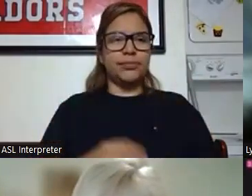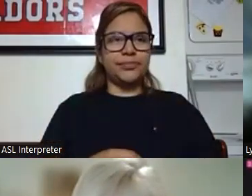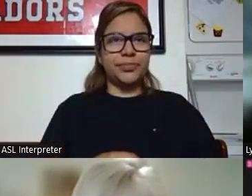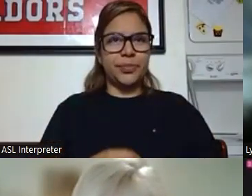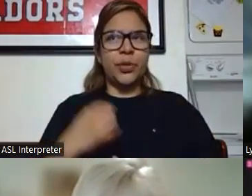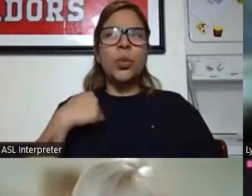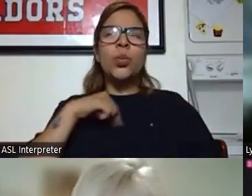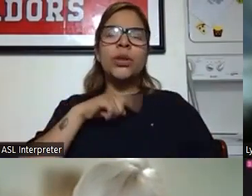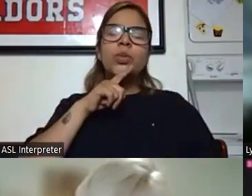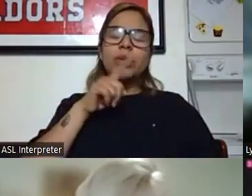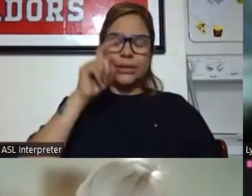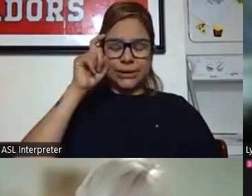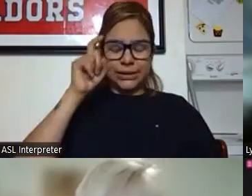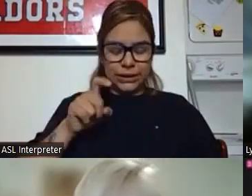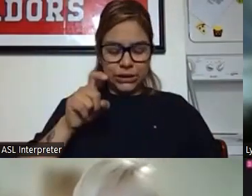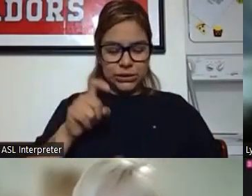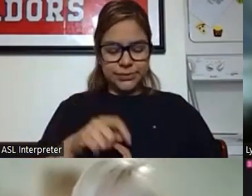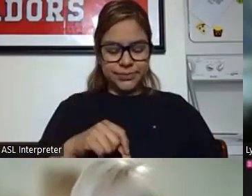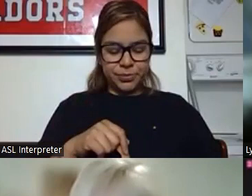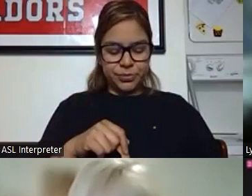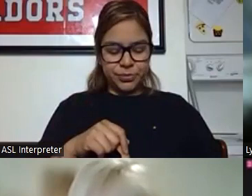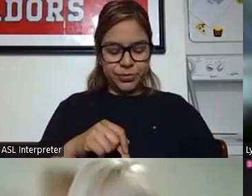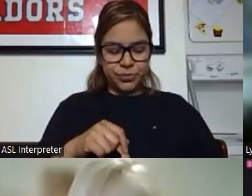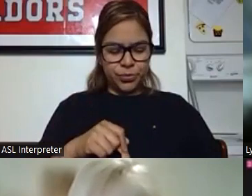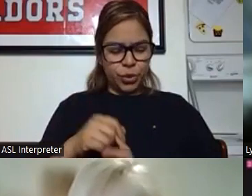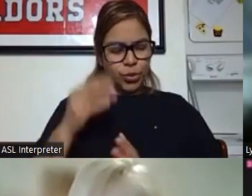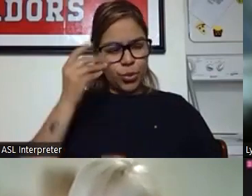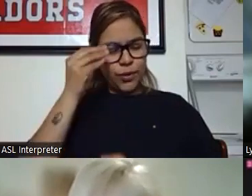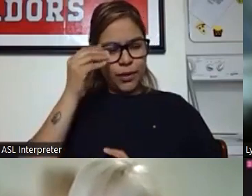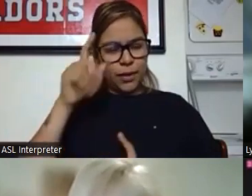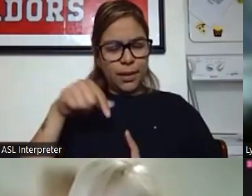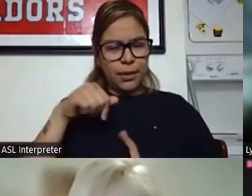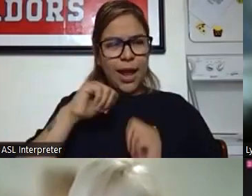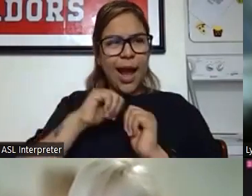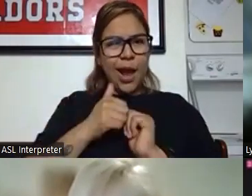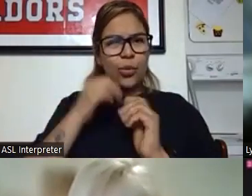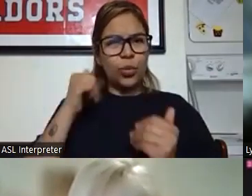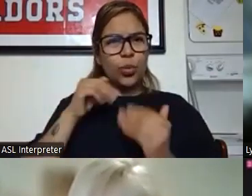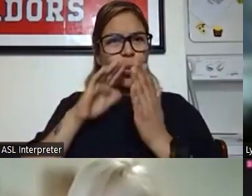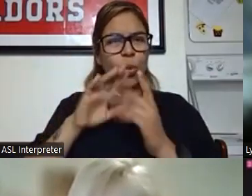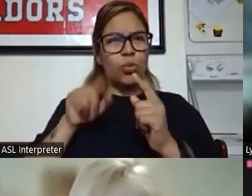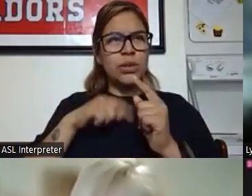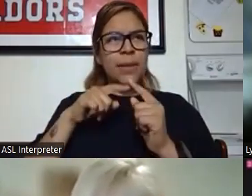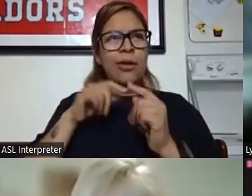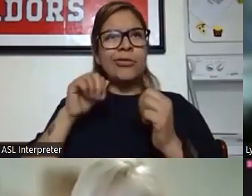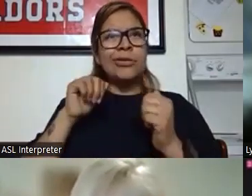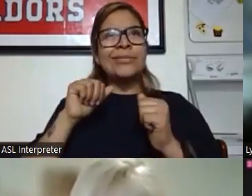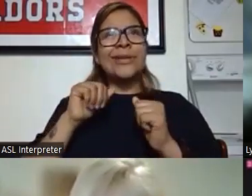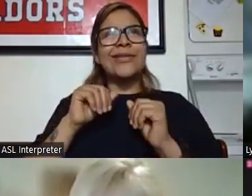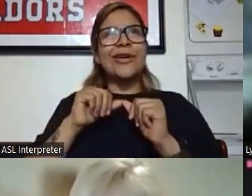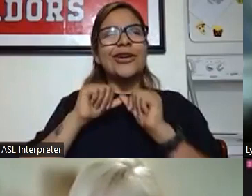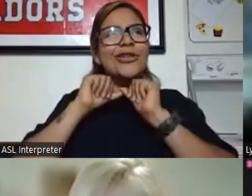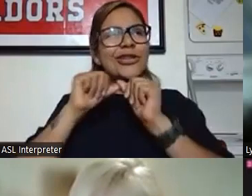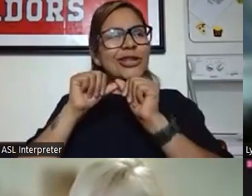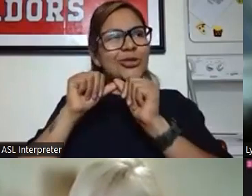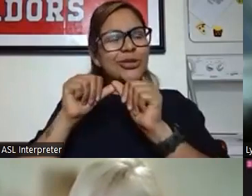need to really tackle and figure out some better ways to address the persistent prevailing